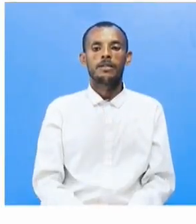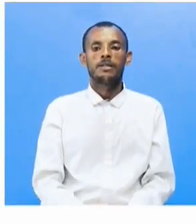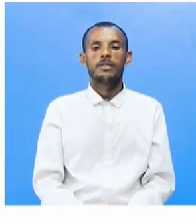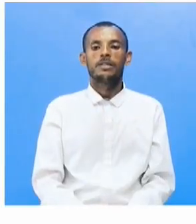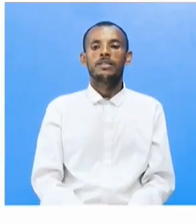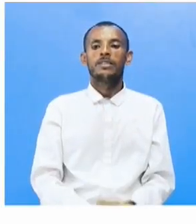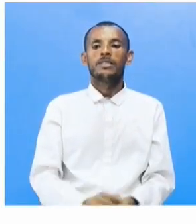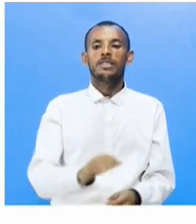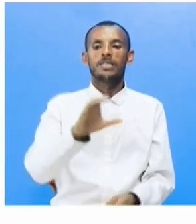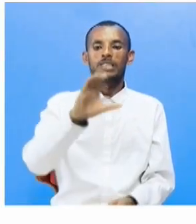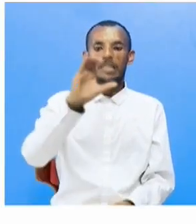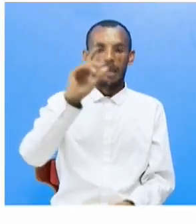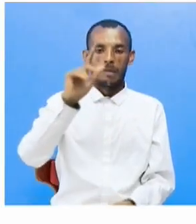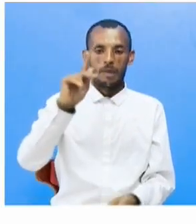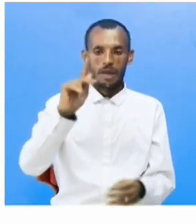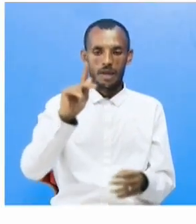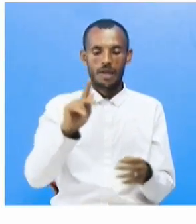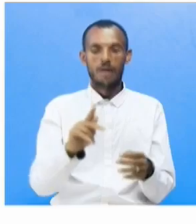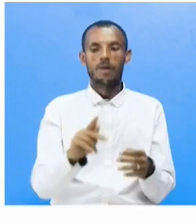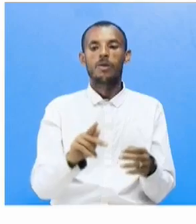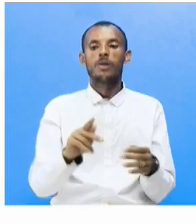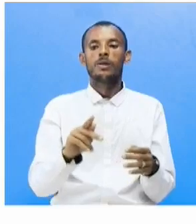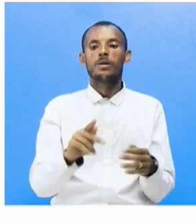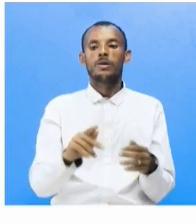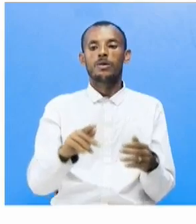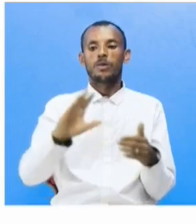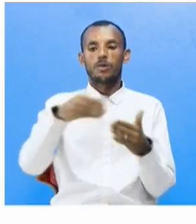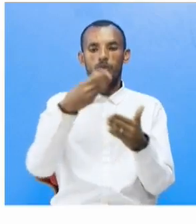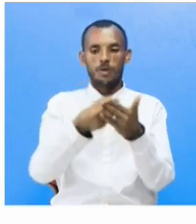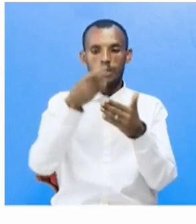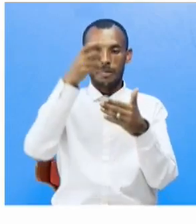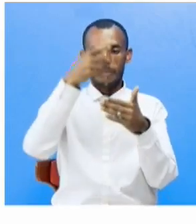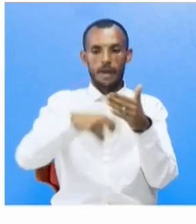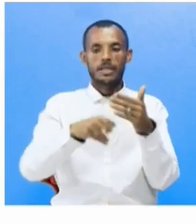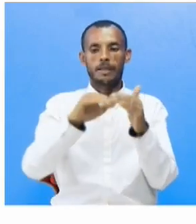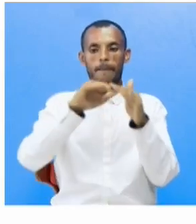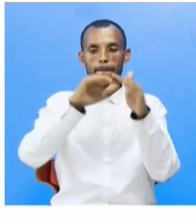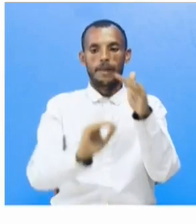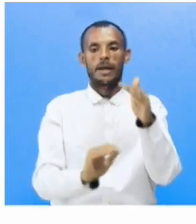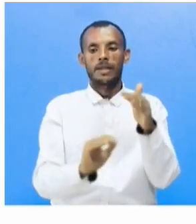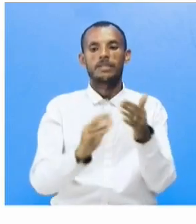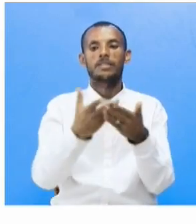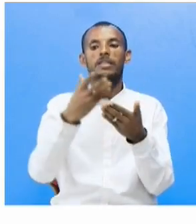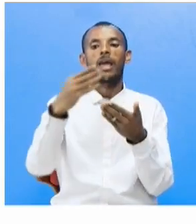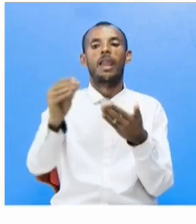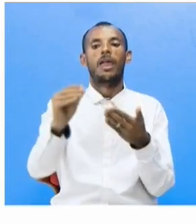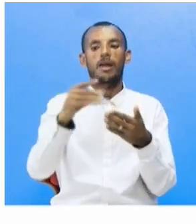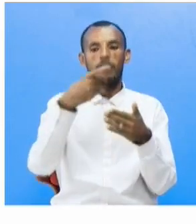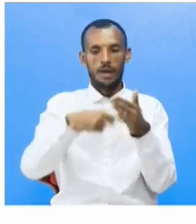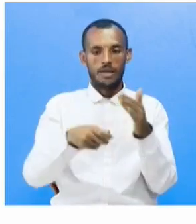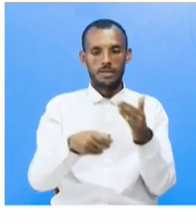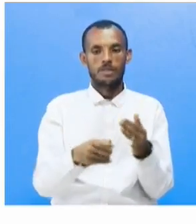cost price minus selling price. So loss